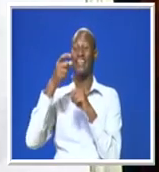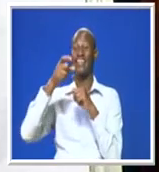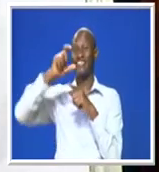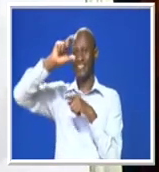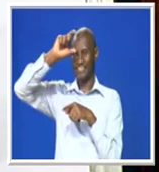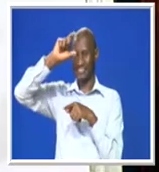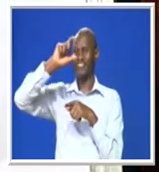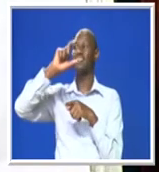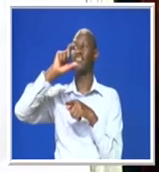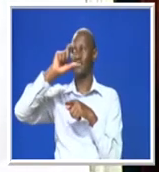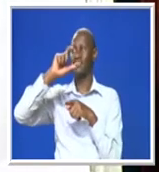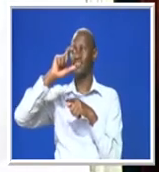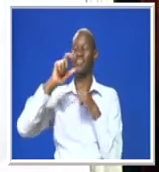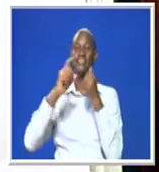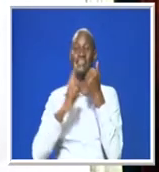interest, which is